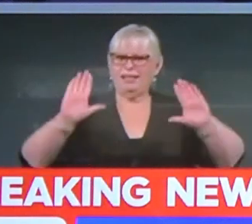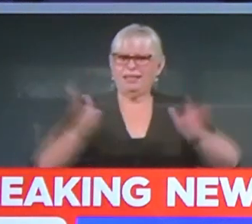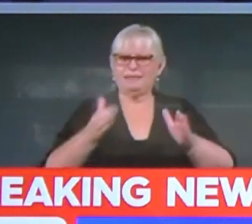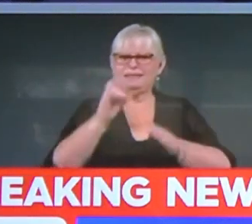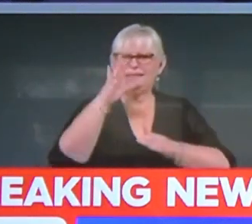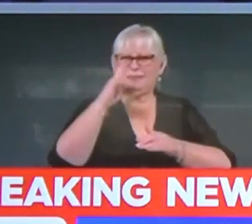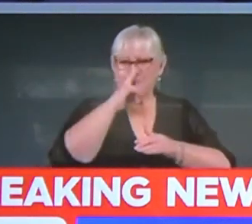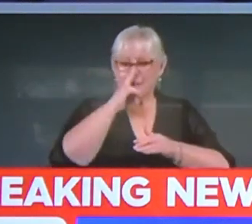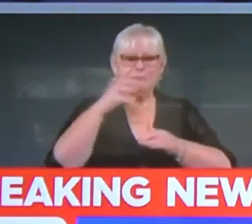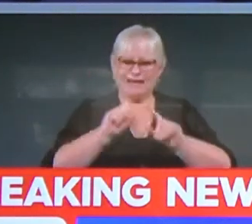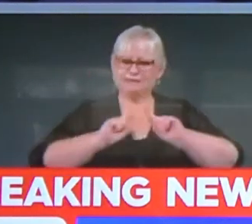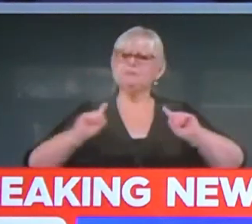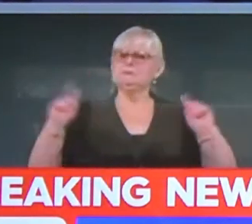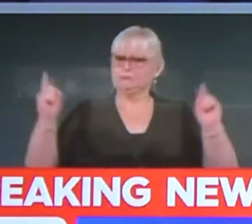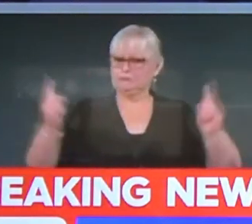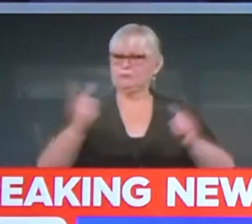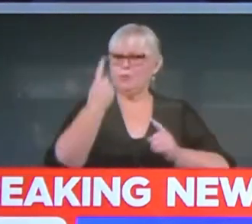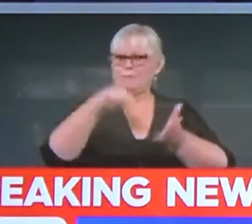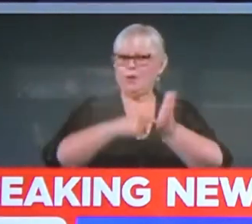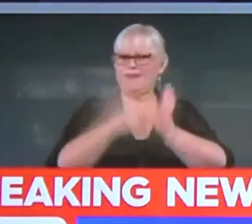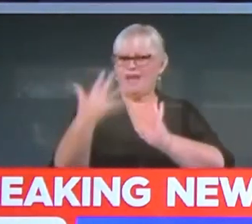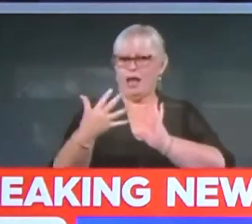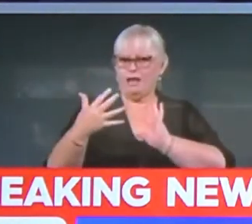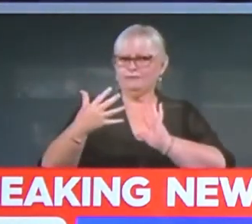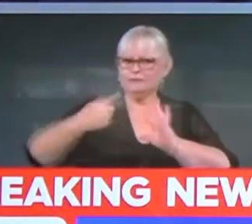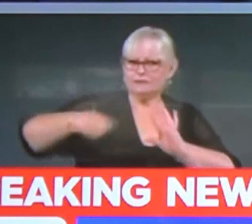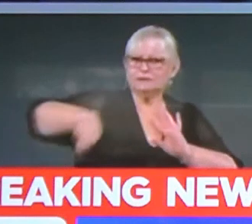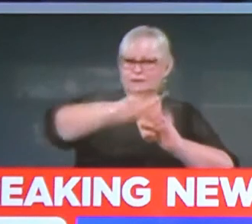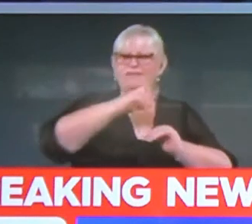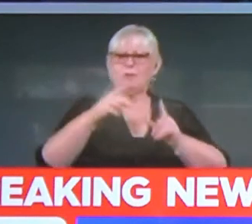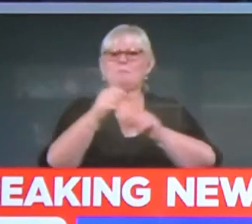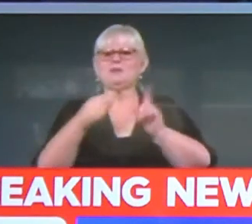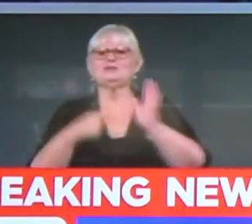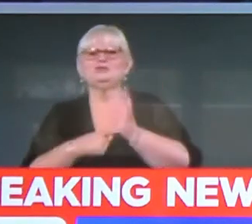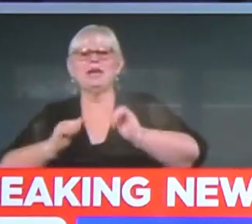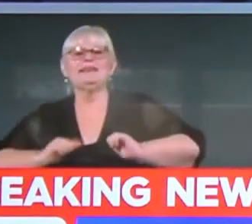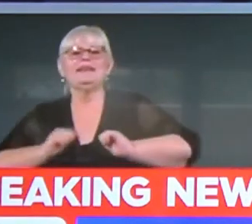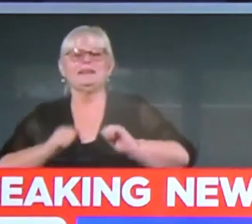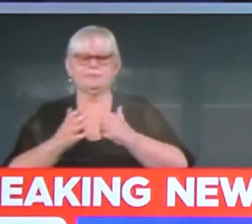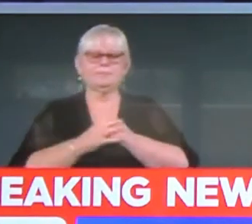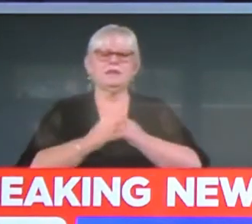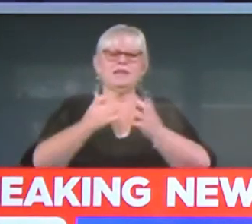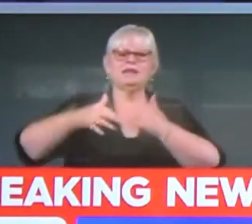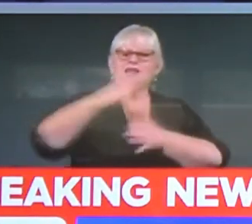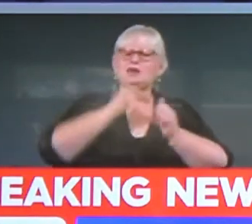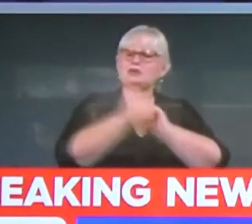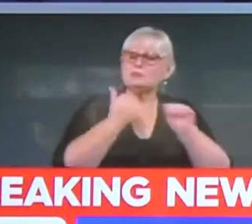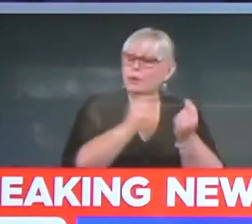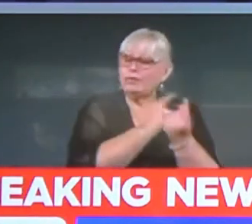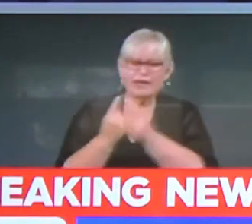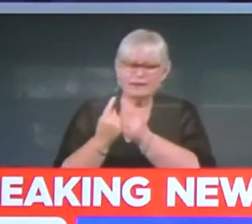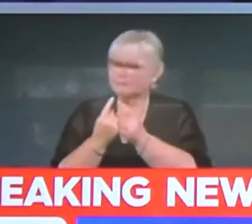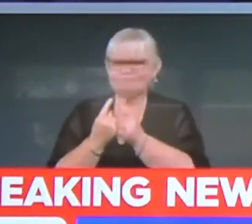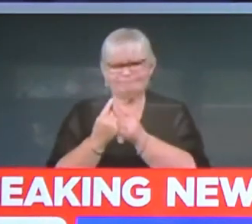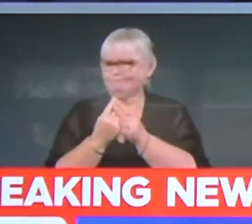social distancing arrangements must be strictly enforced. Social sporting-based